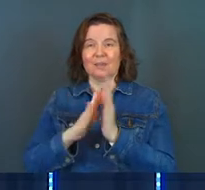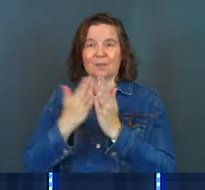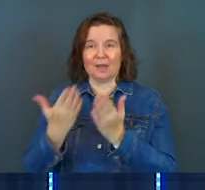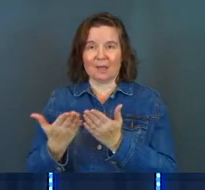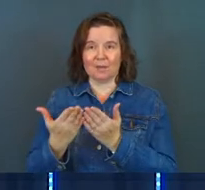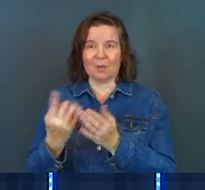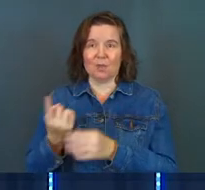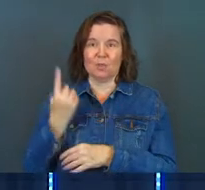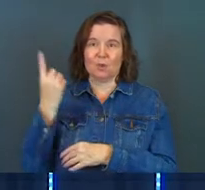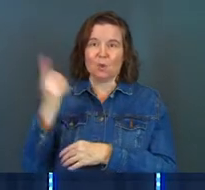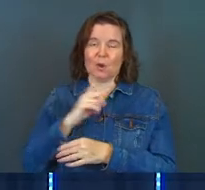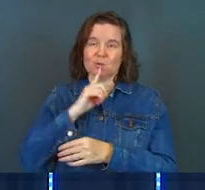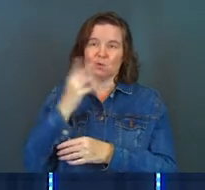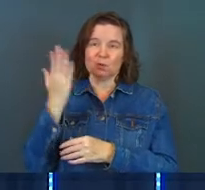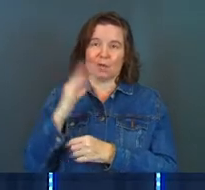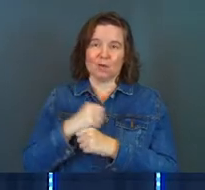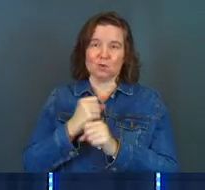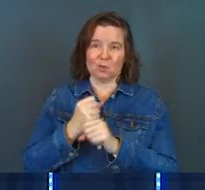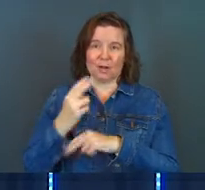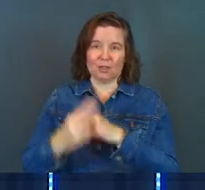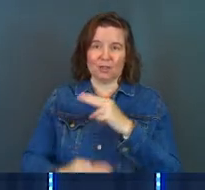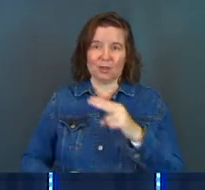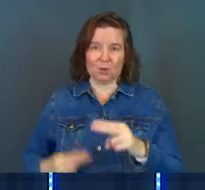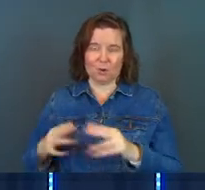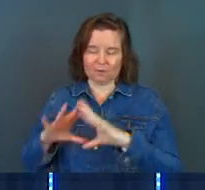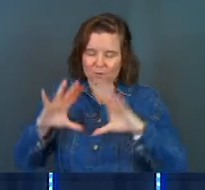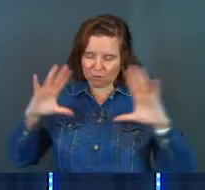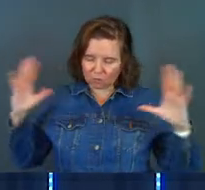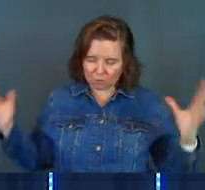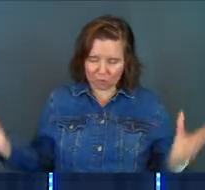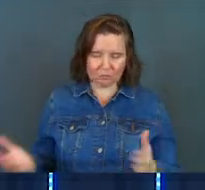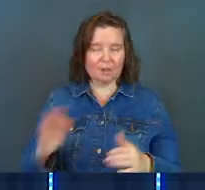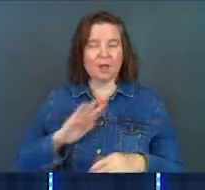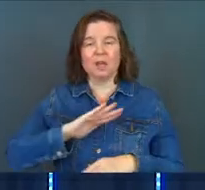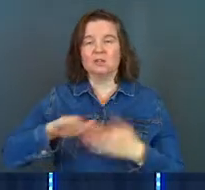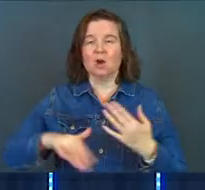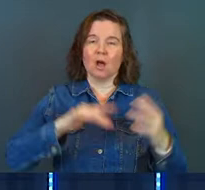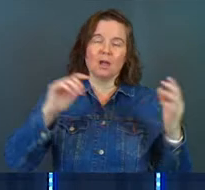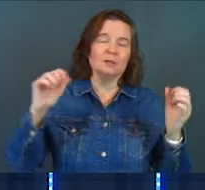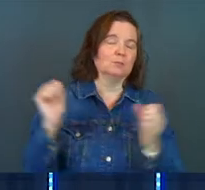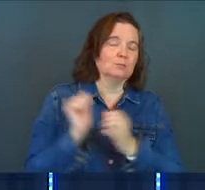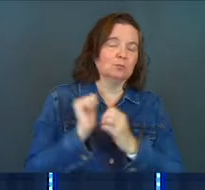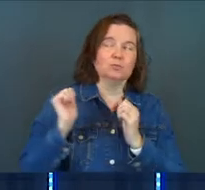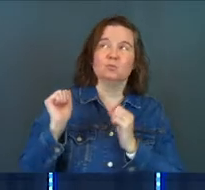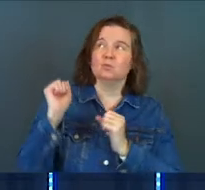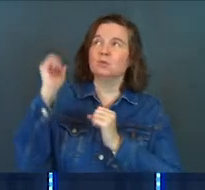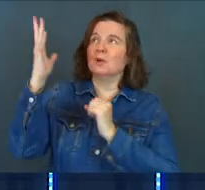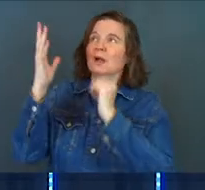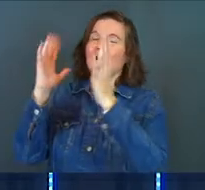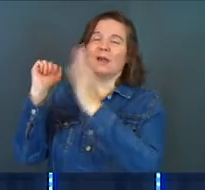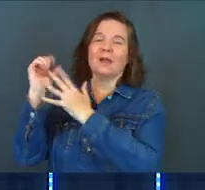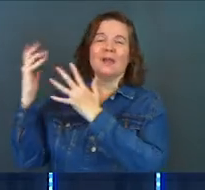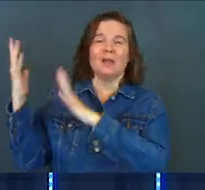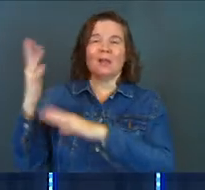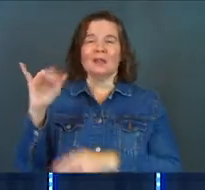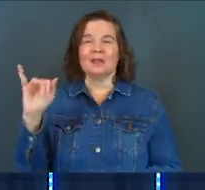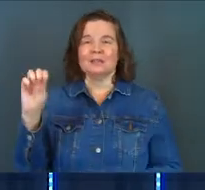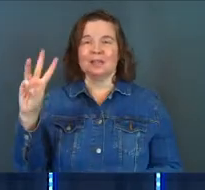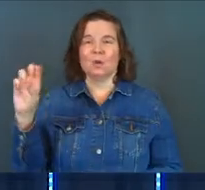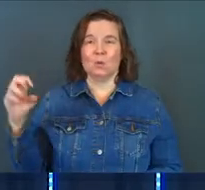Bible, the one true God who created the universe. Let us all praise Yahweh. Every time you see the